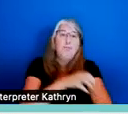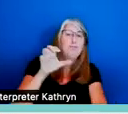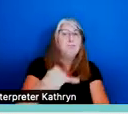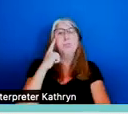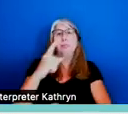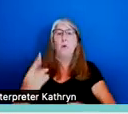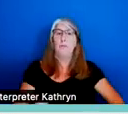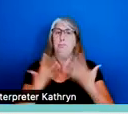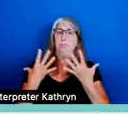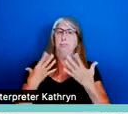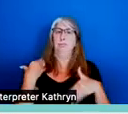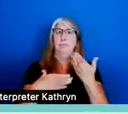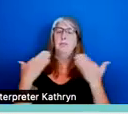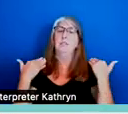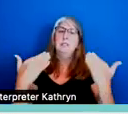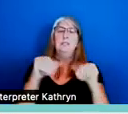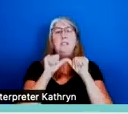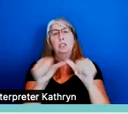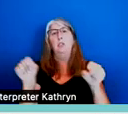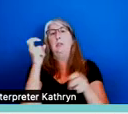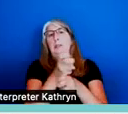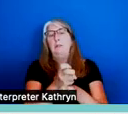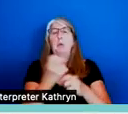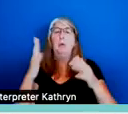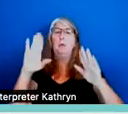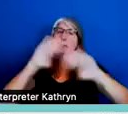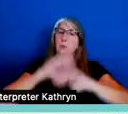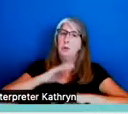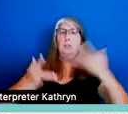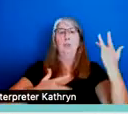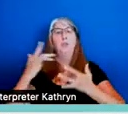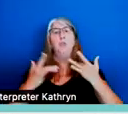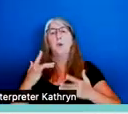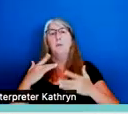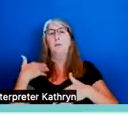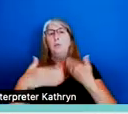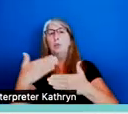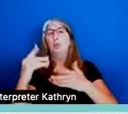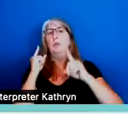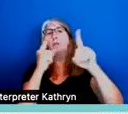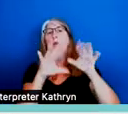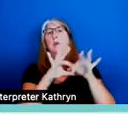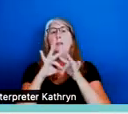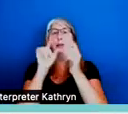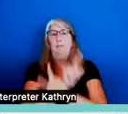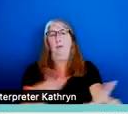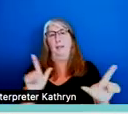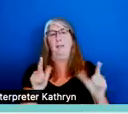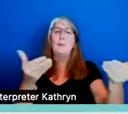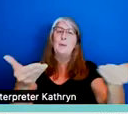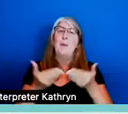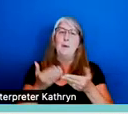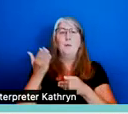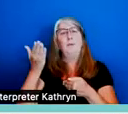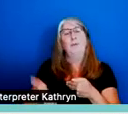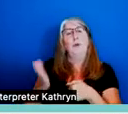this difficult but rewarding and joyful journey towards our collective liberation. Again, welcome to our